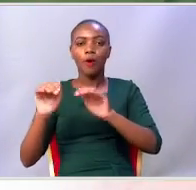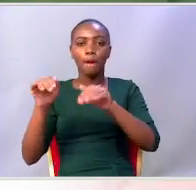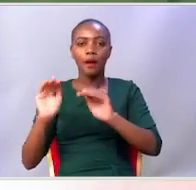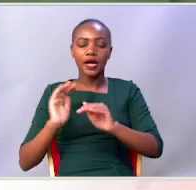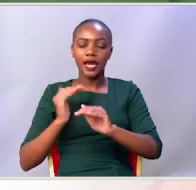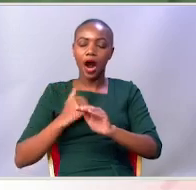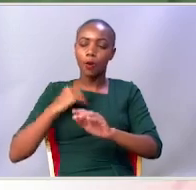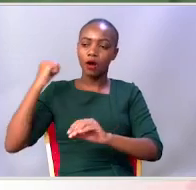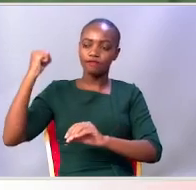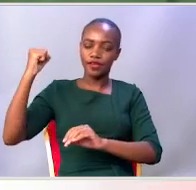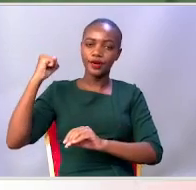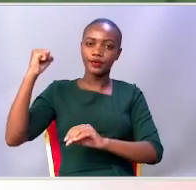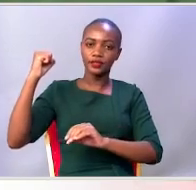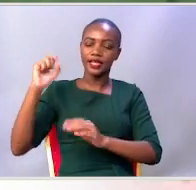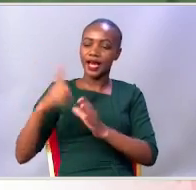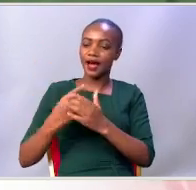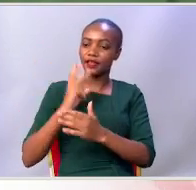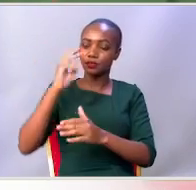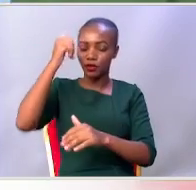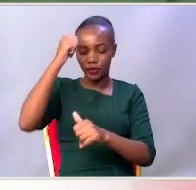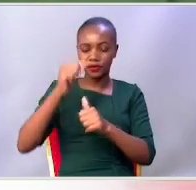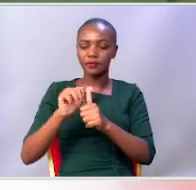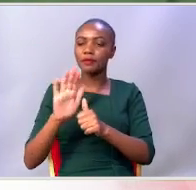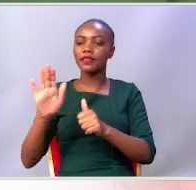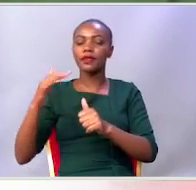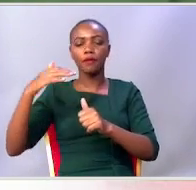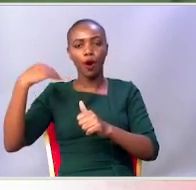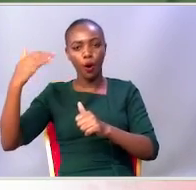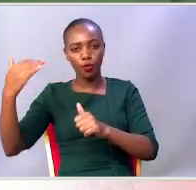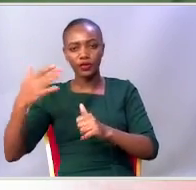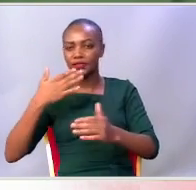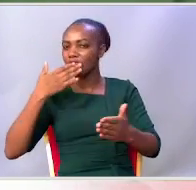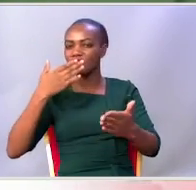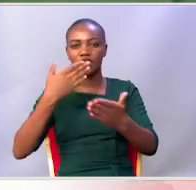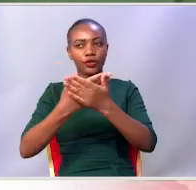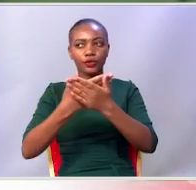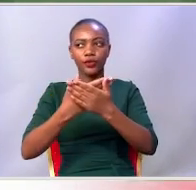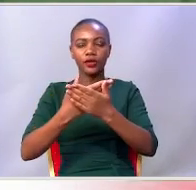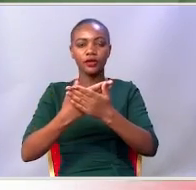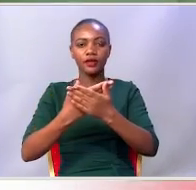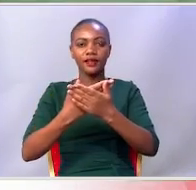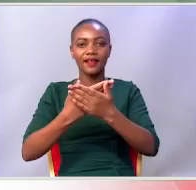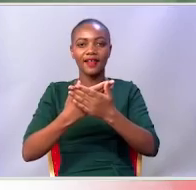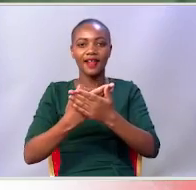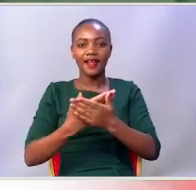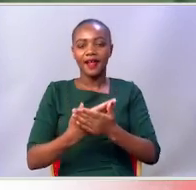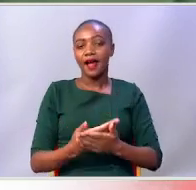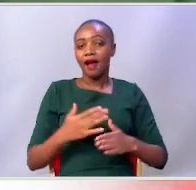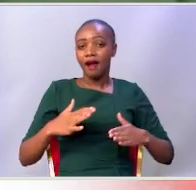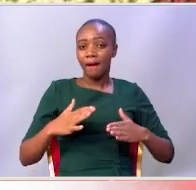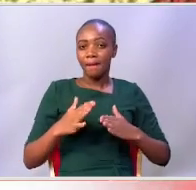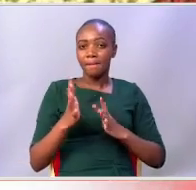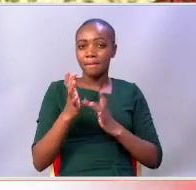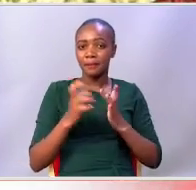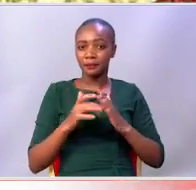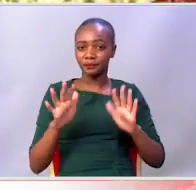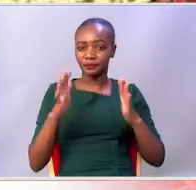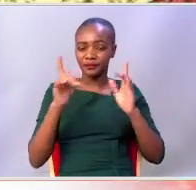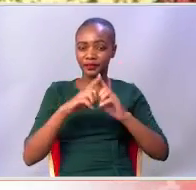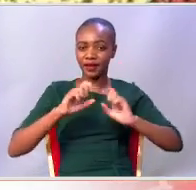heroes and remember them for posterity. I thank you. Merry Christmas and Happy New Year.